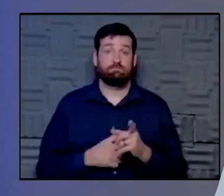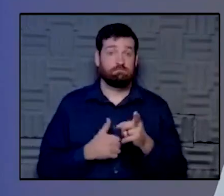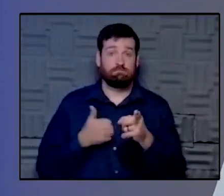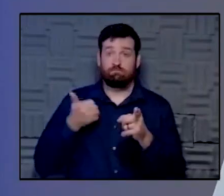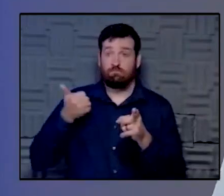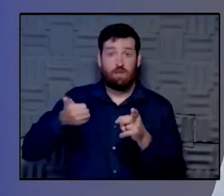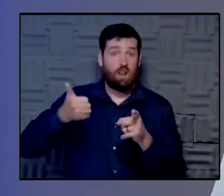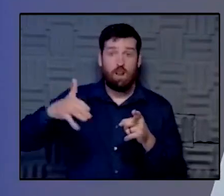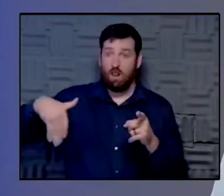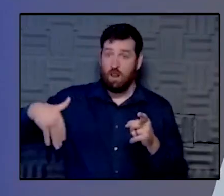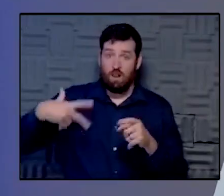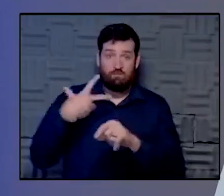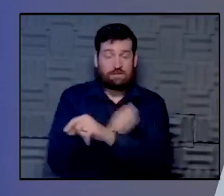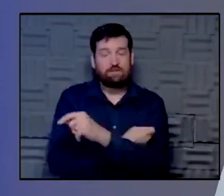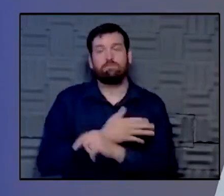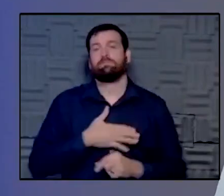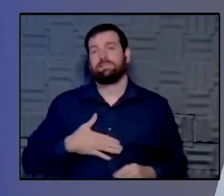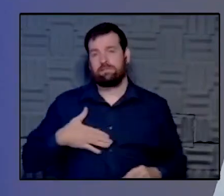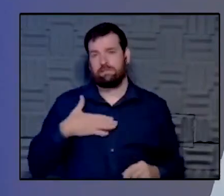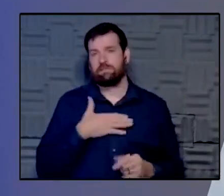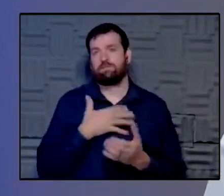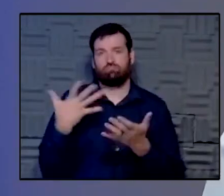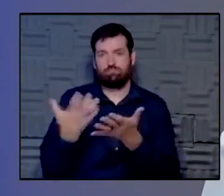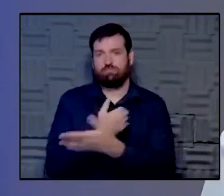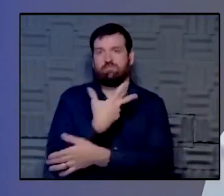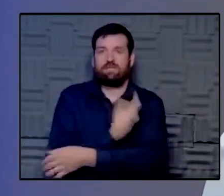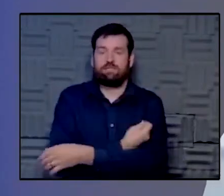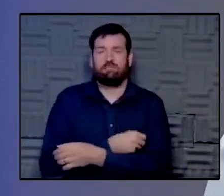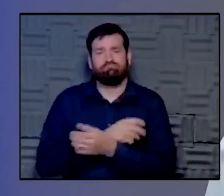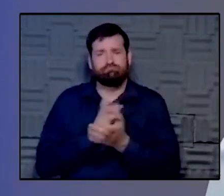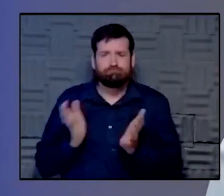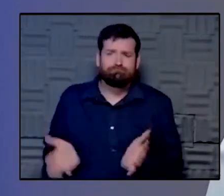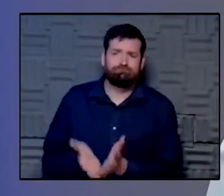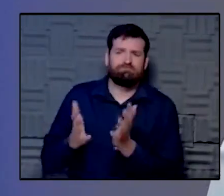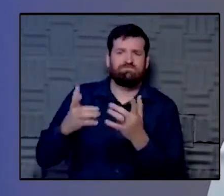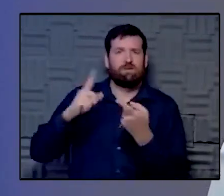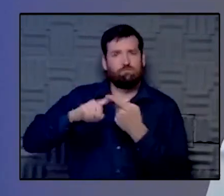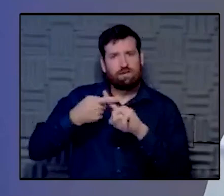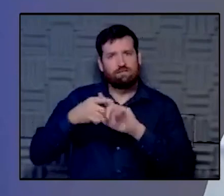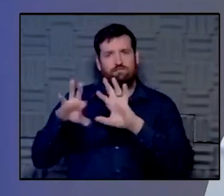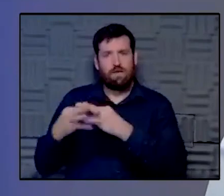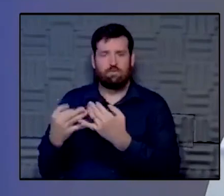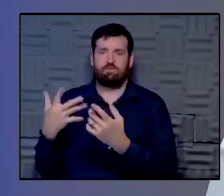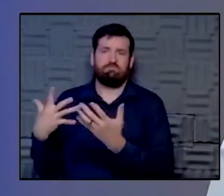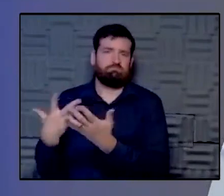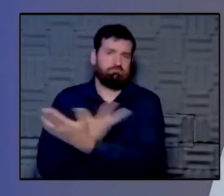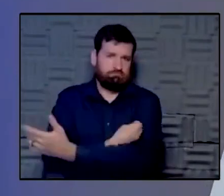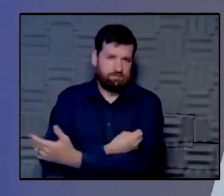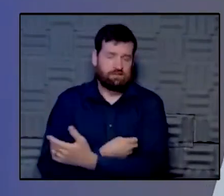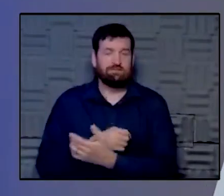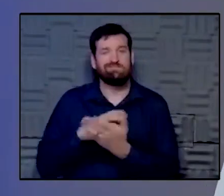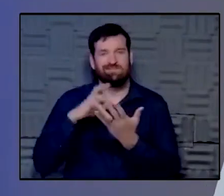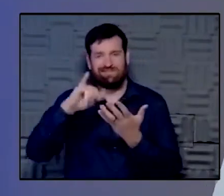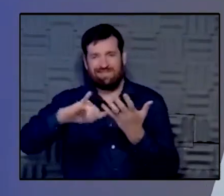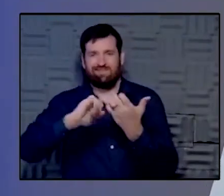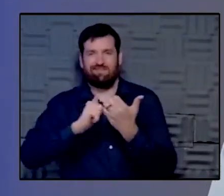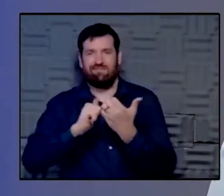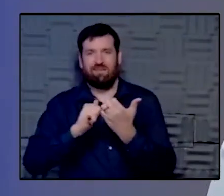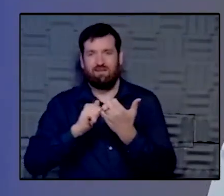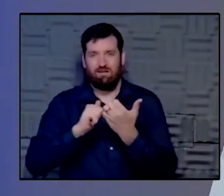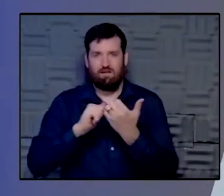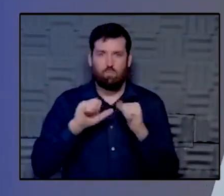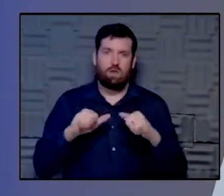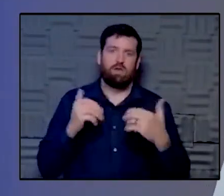not vaccinated, just as Amanda said, please go get vaccinated. Please encourage all of your friends and family to get vaccinated. This is the way that we are going to be